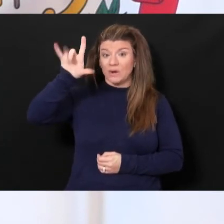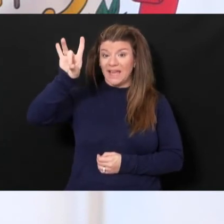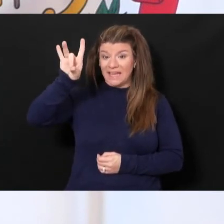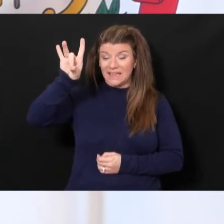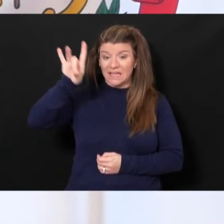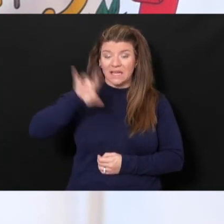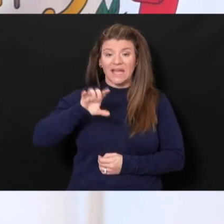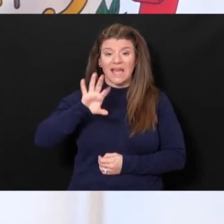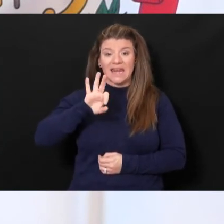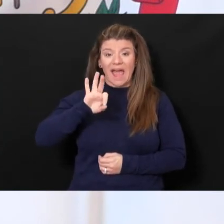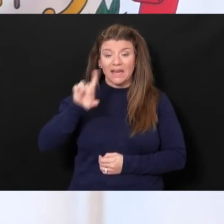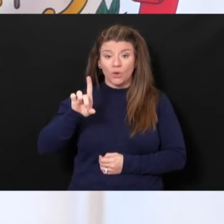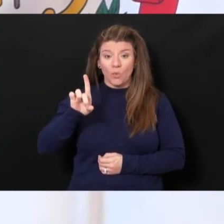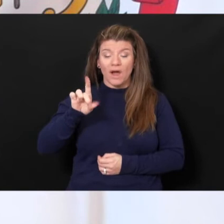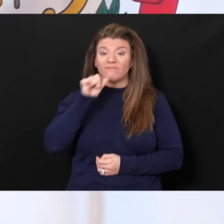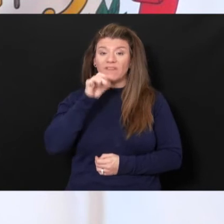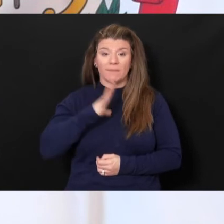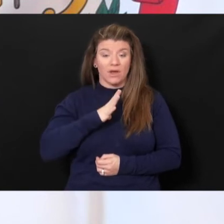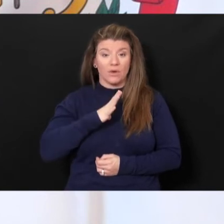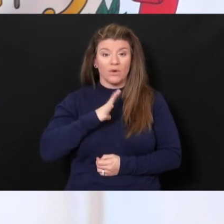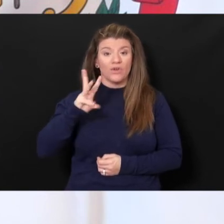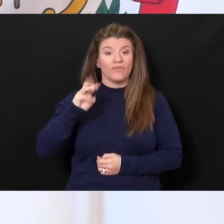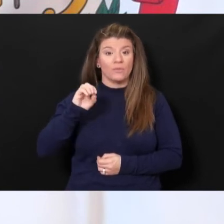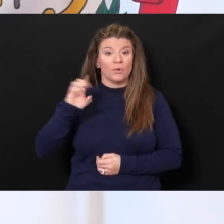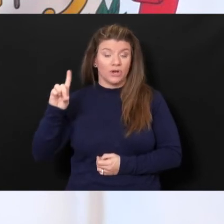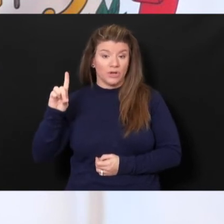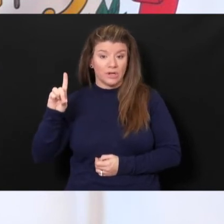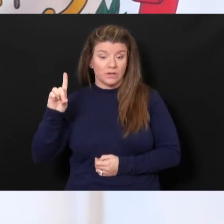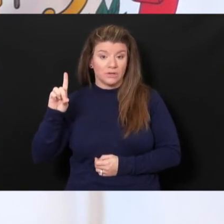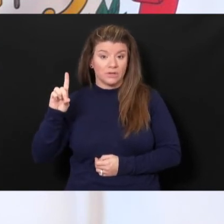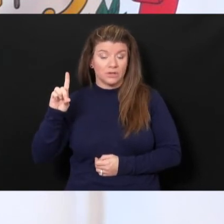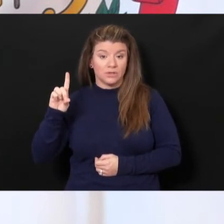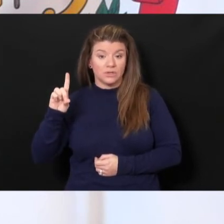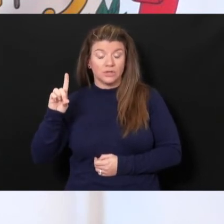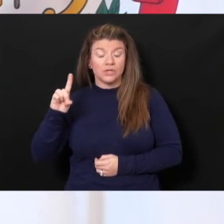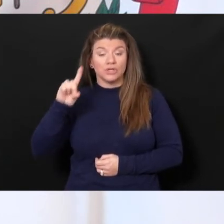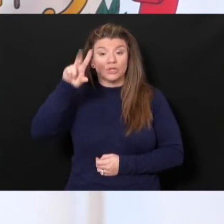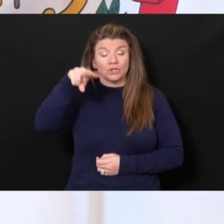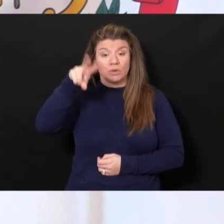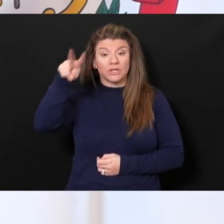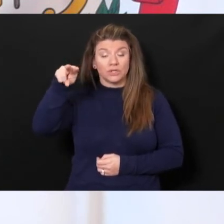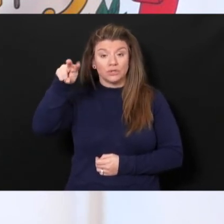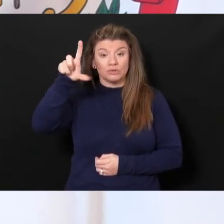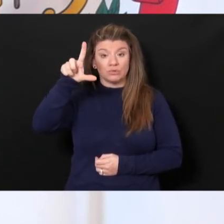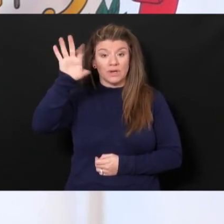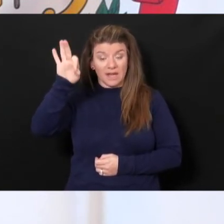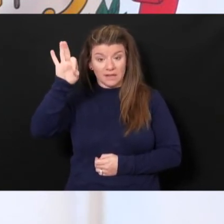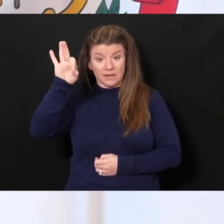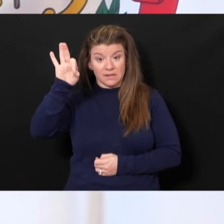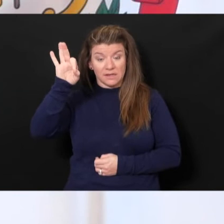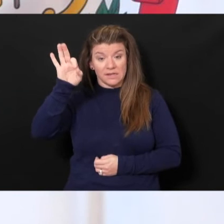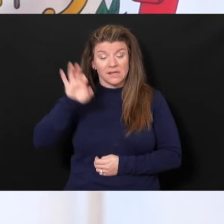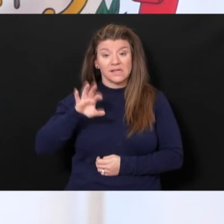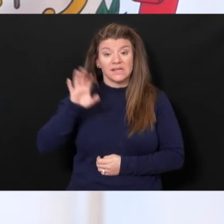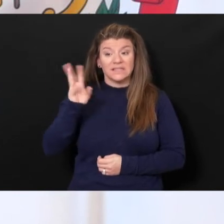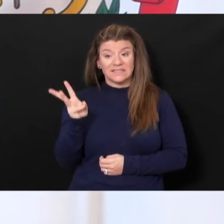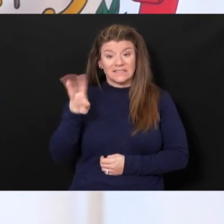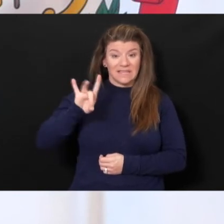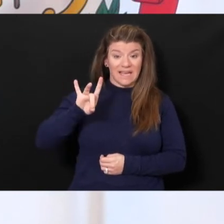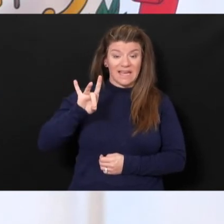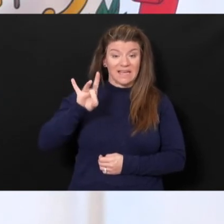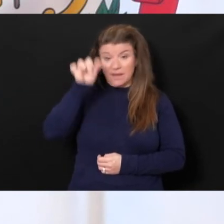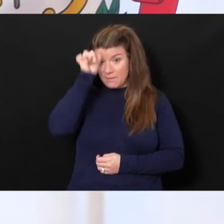death is a 91-year-old female from Wood County. The 2,229th death is a